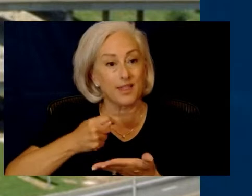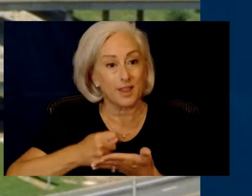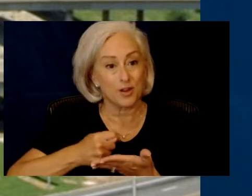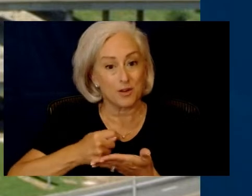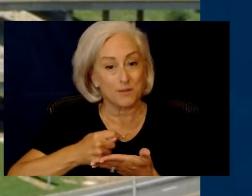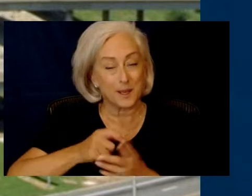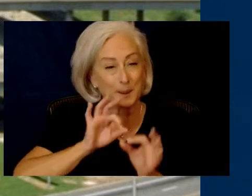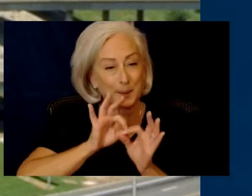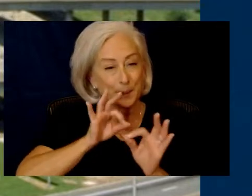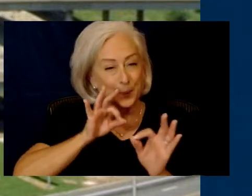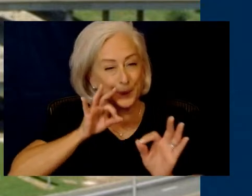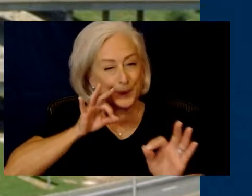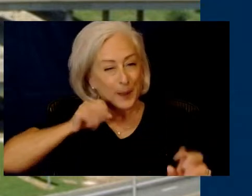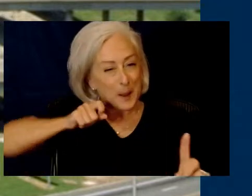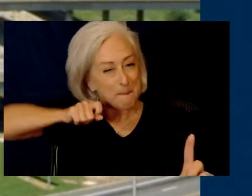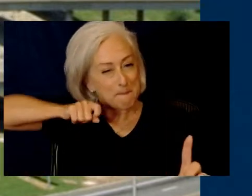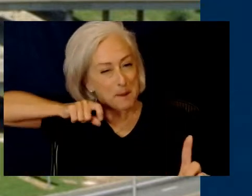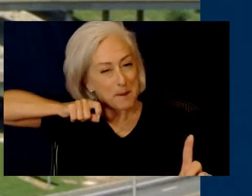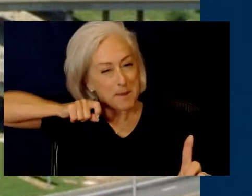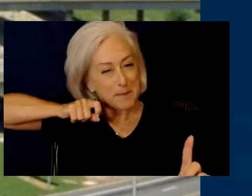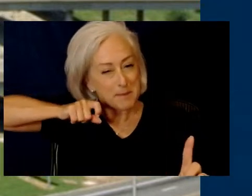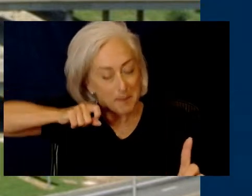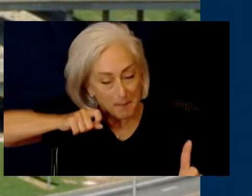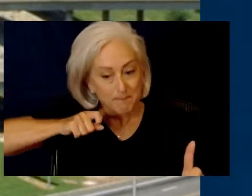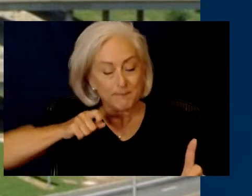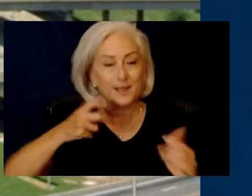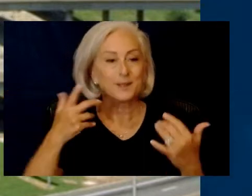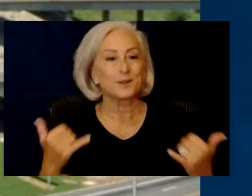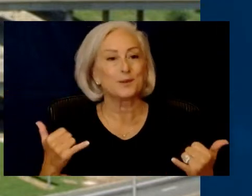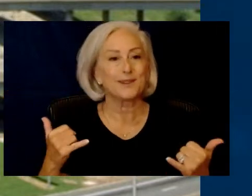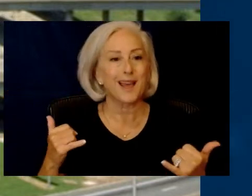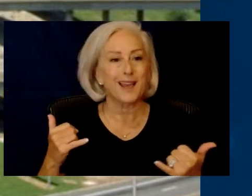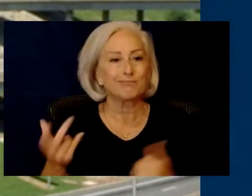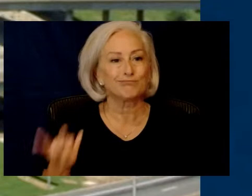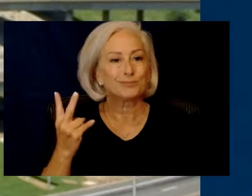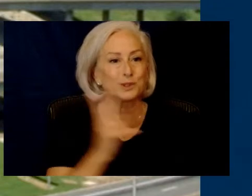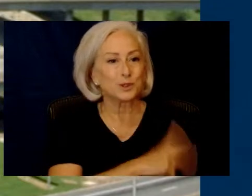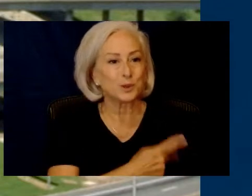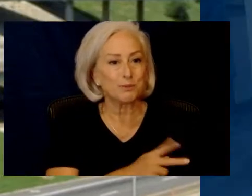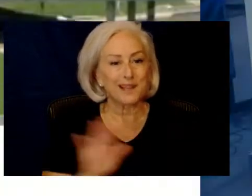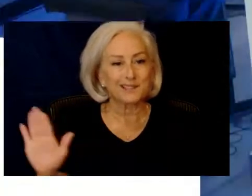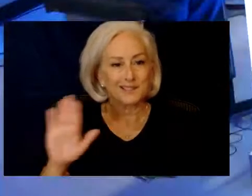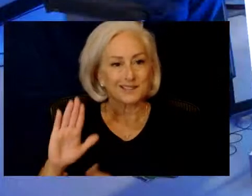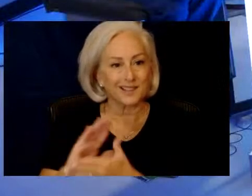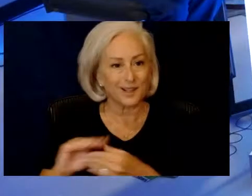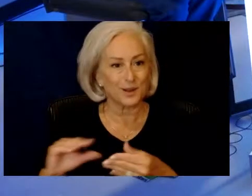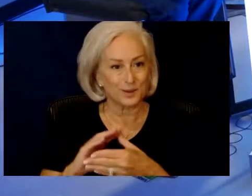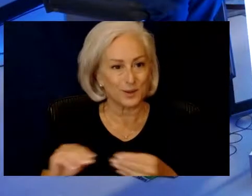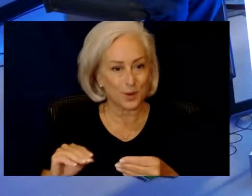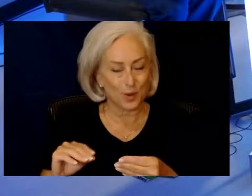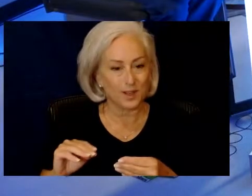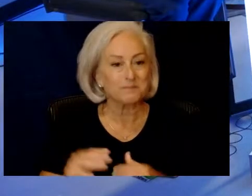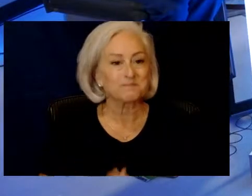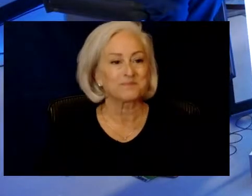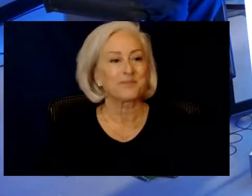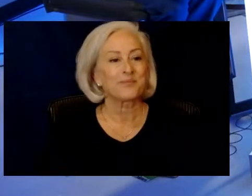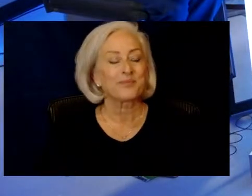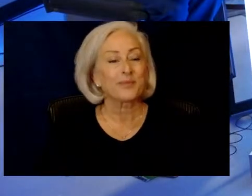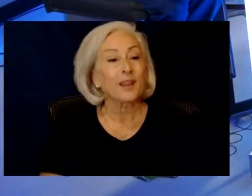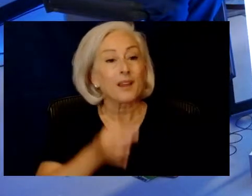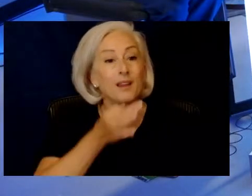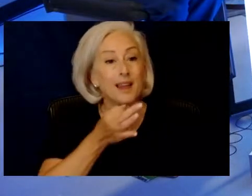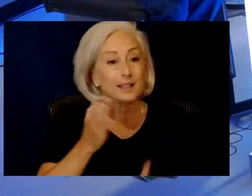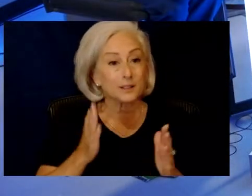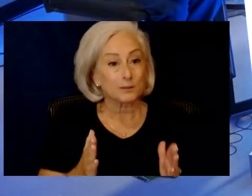non-cancer patients using this beam to treat their tumors as well. Our experts today are Dr. Ronald Chen, the chair